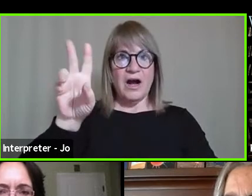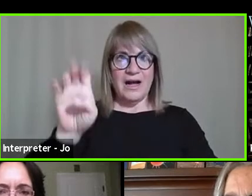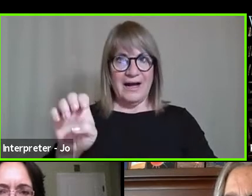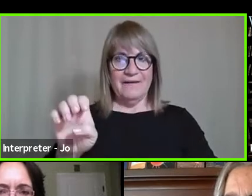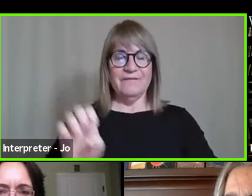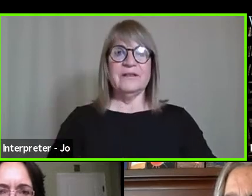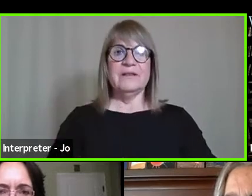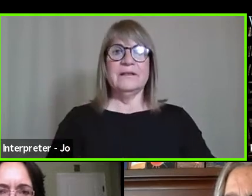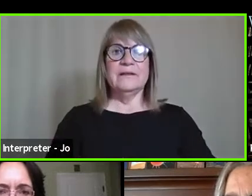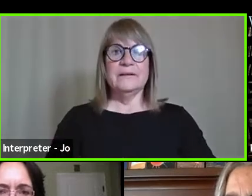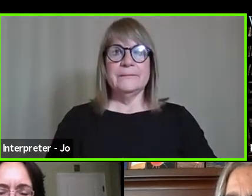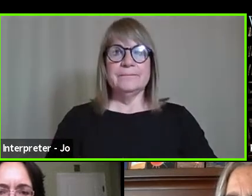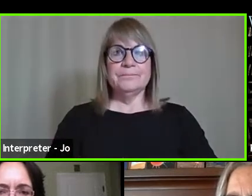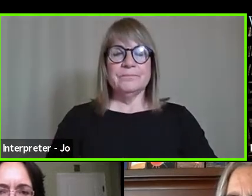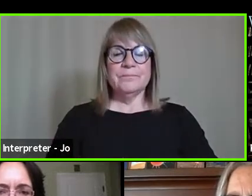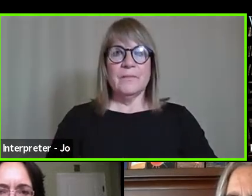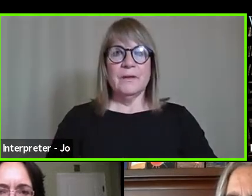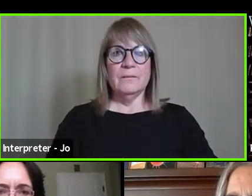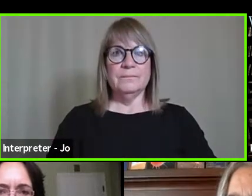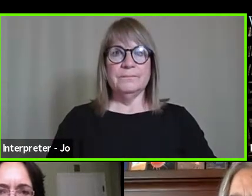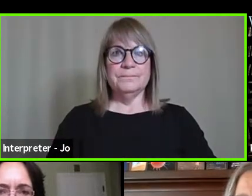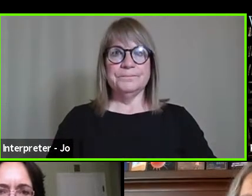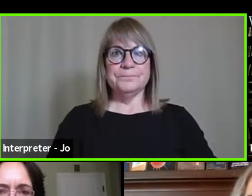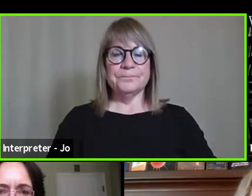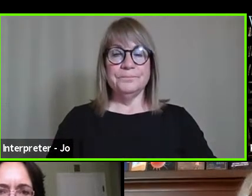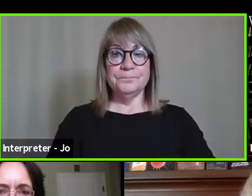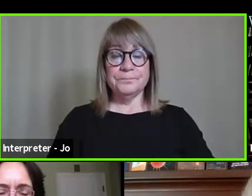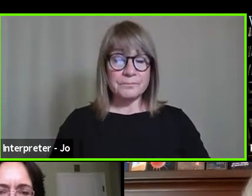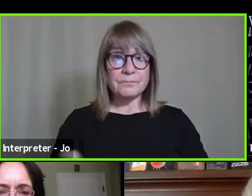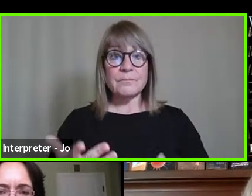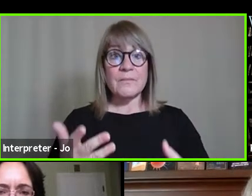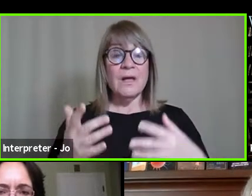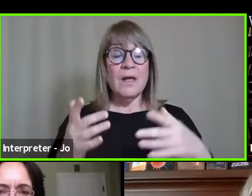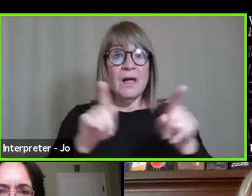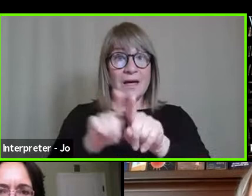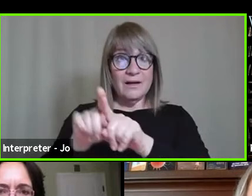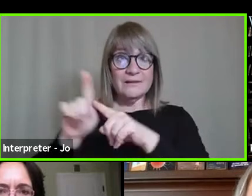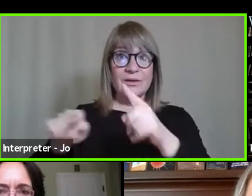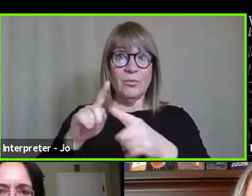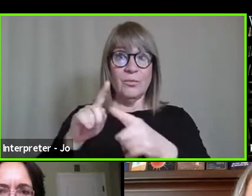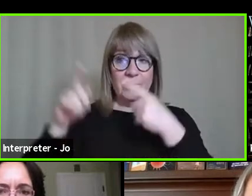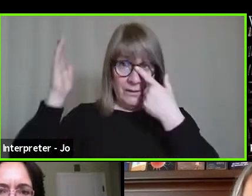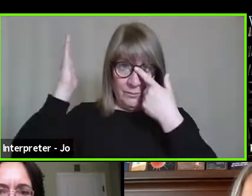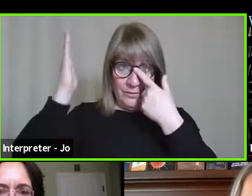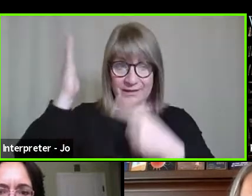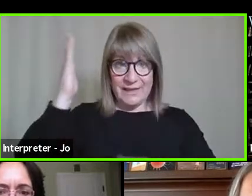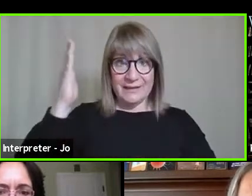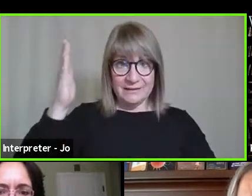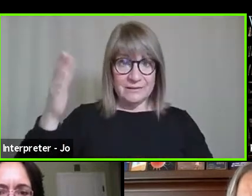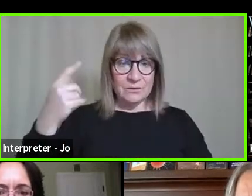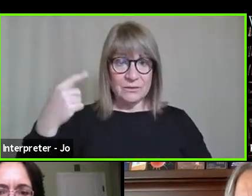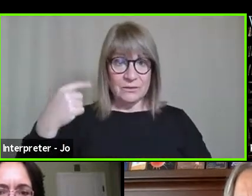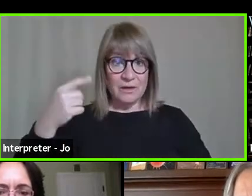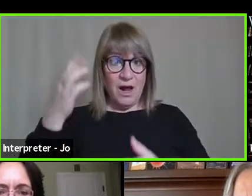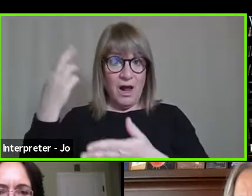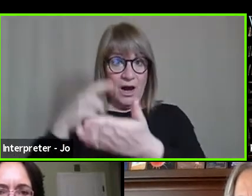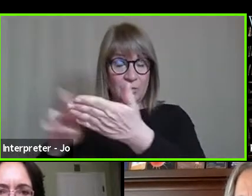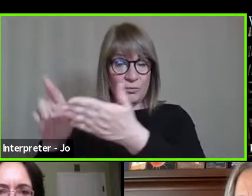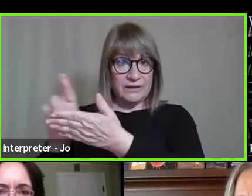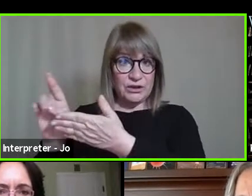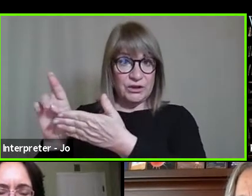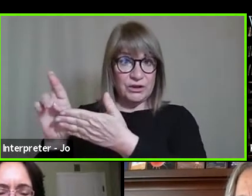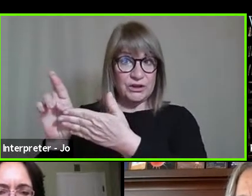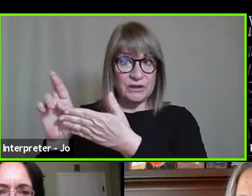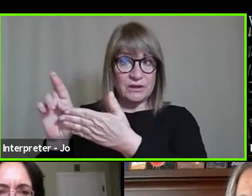history visible and then when presenting our quantitative findings in articles or when we're presenting to for example